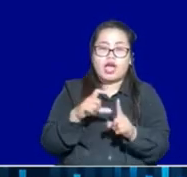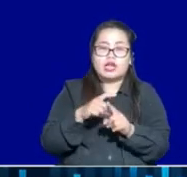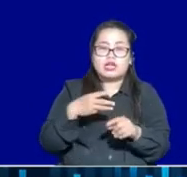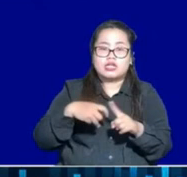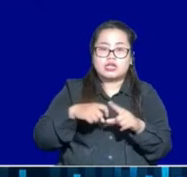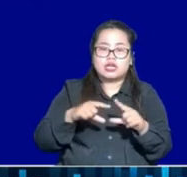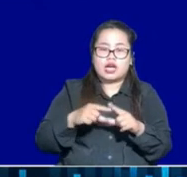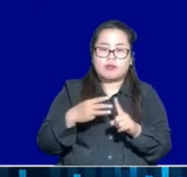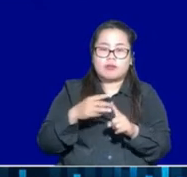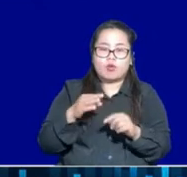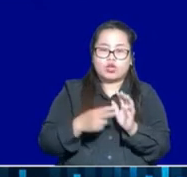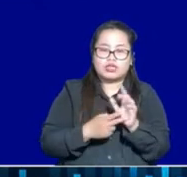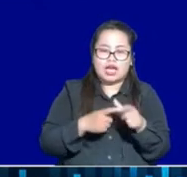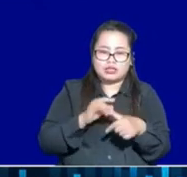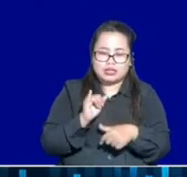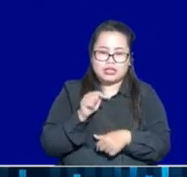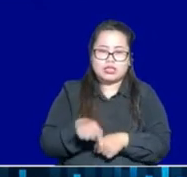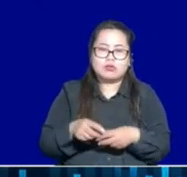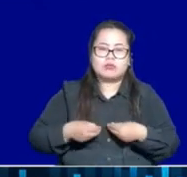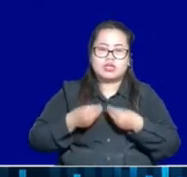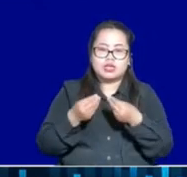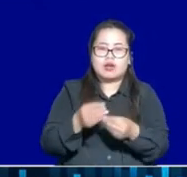Indonesia to get ahead